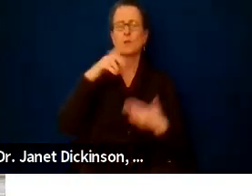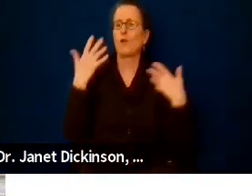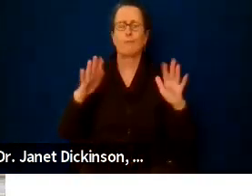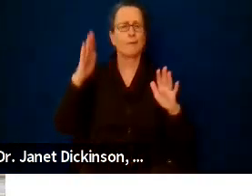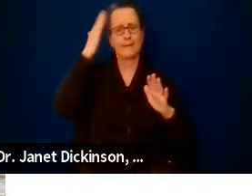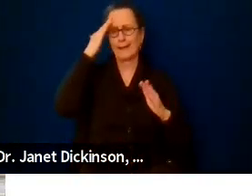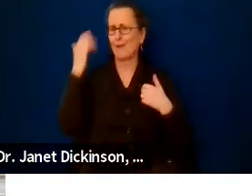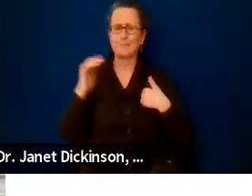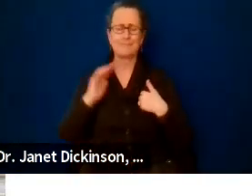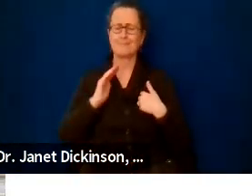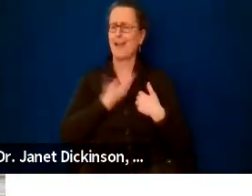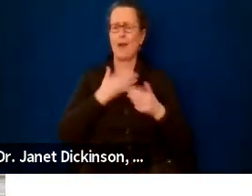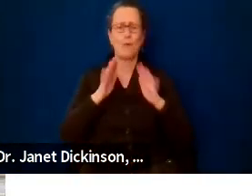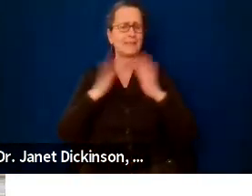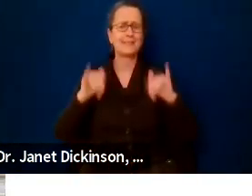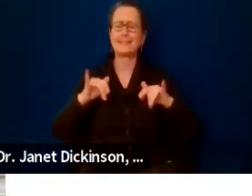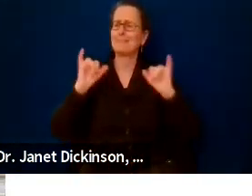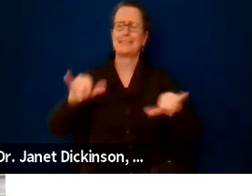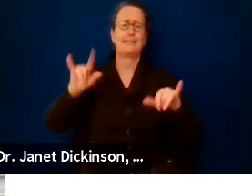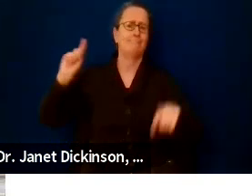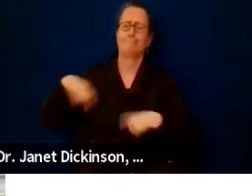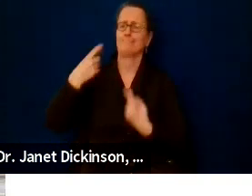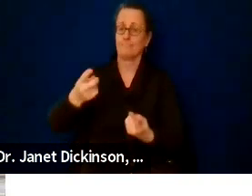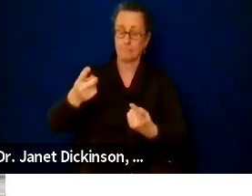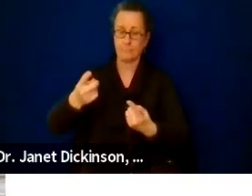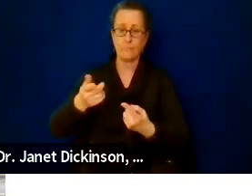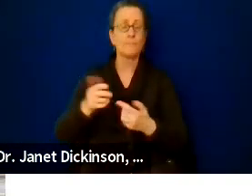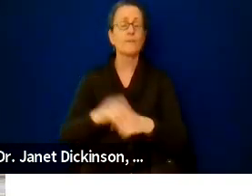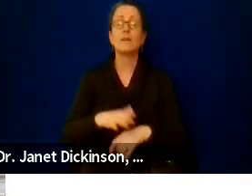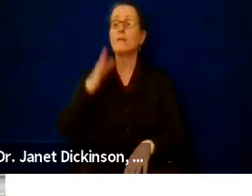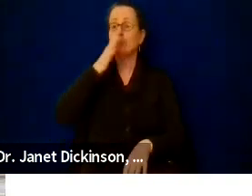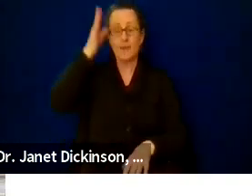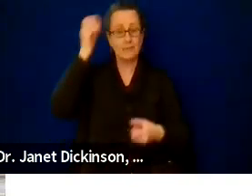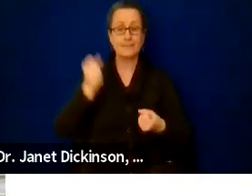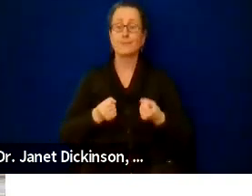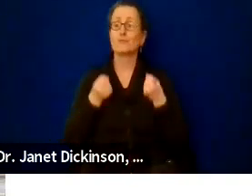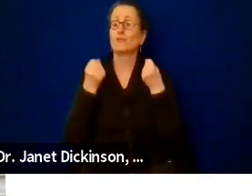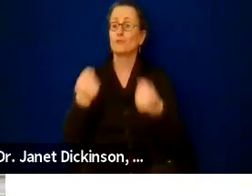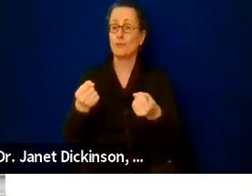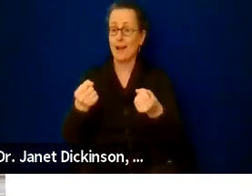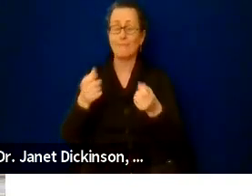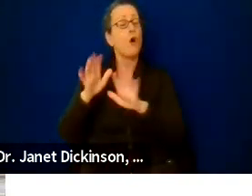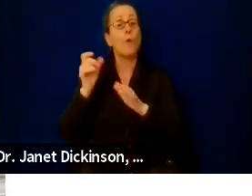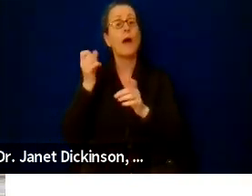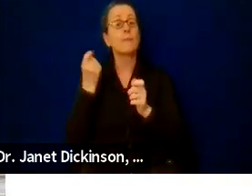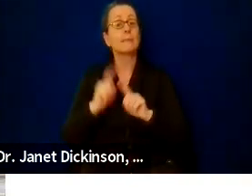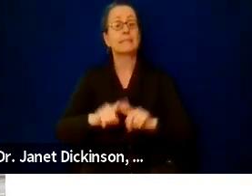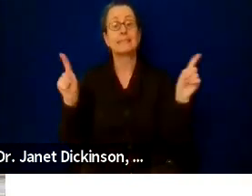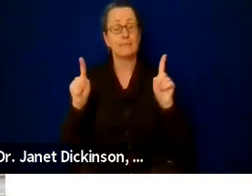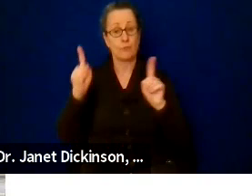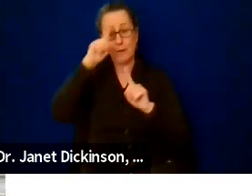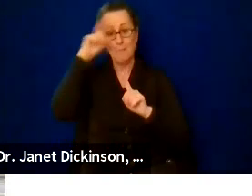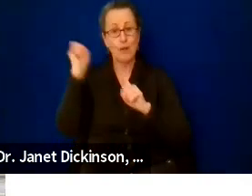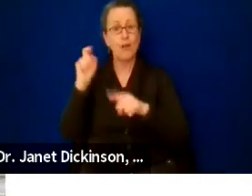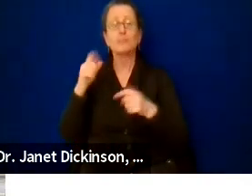same protocols we're going with. Parents cannot get out of their car. We cannot have a